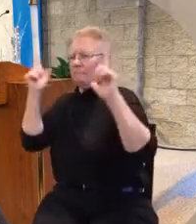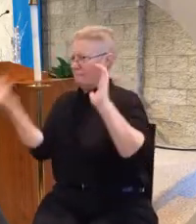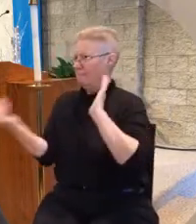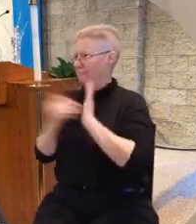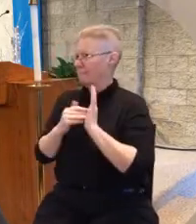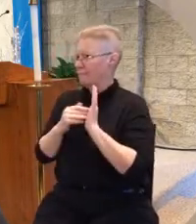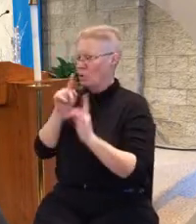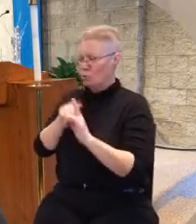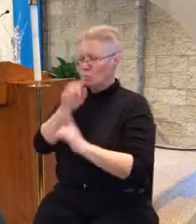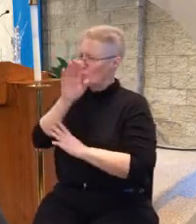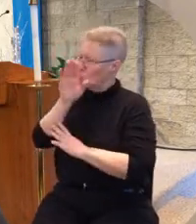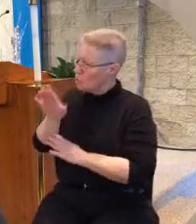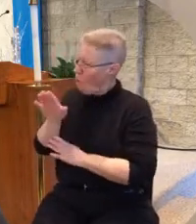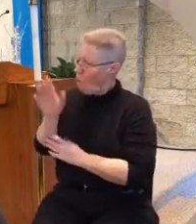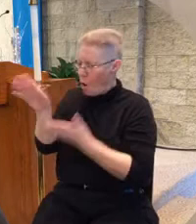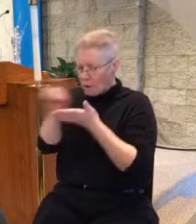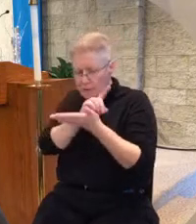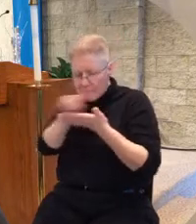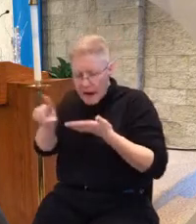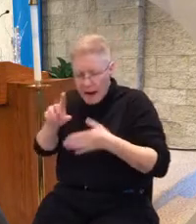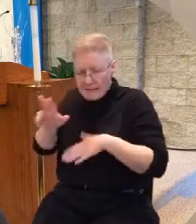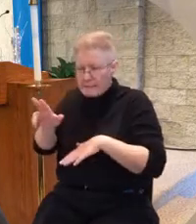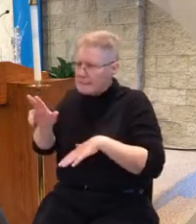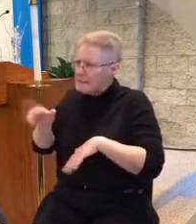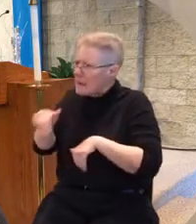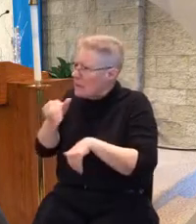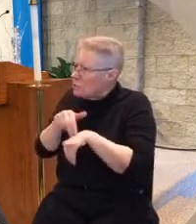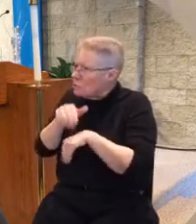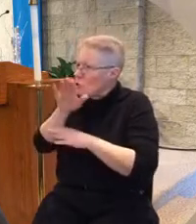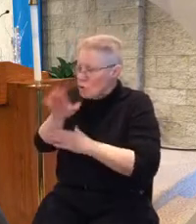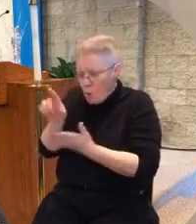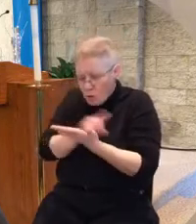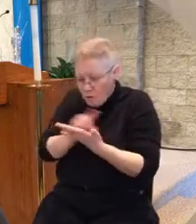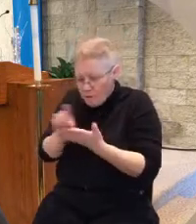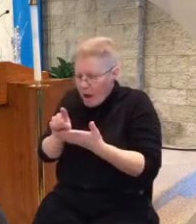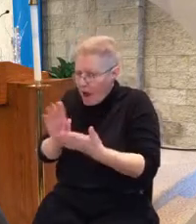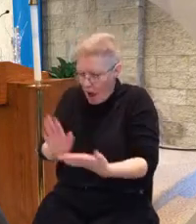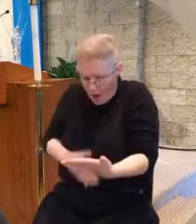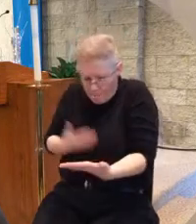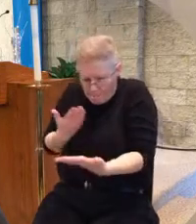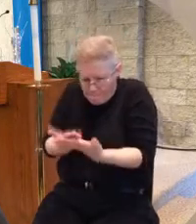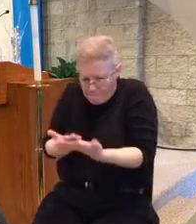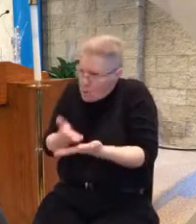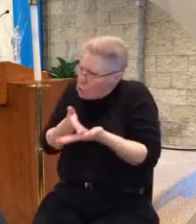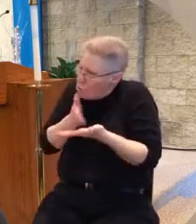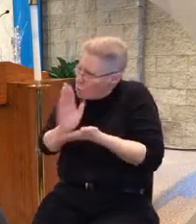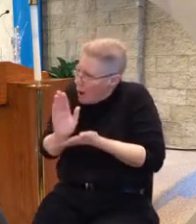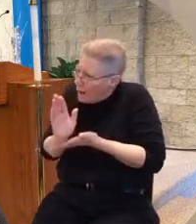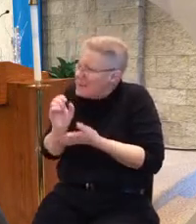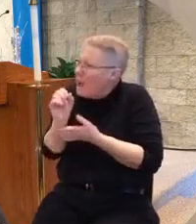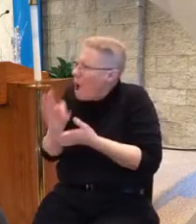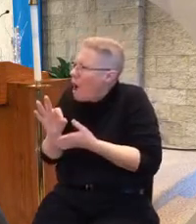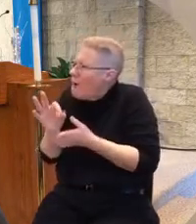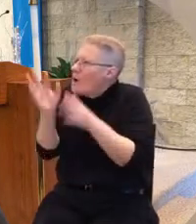essential nature and your divine birthright of worthiness. Let me hear you say worthiness.